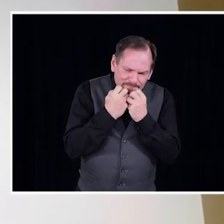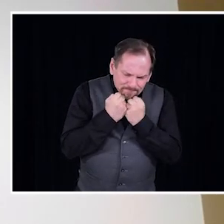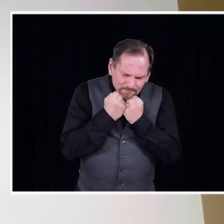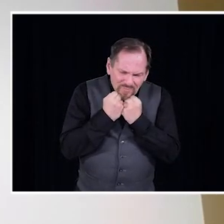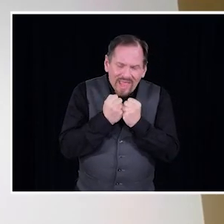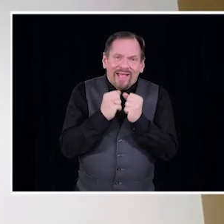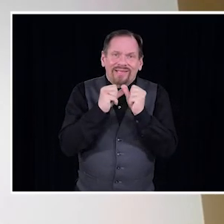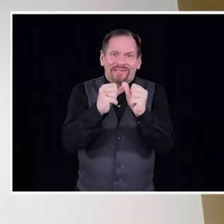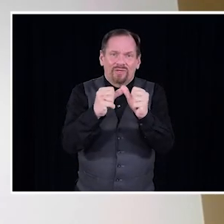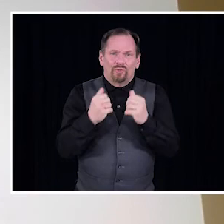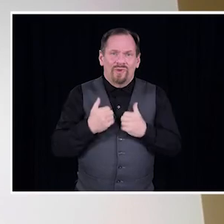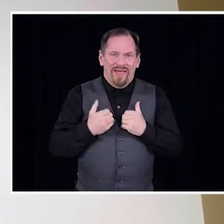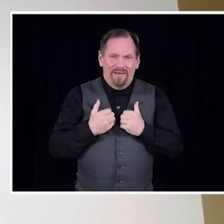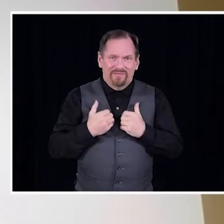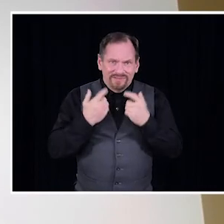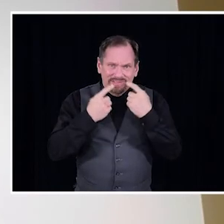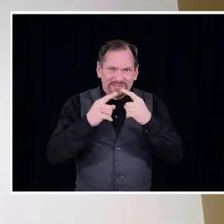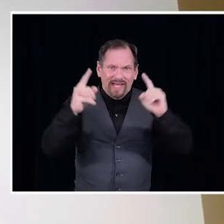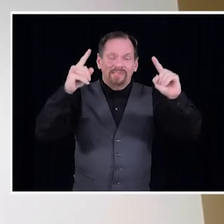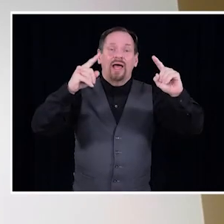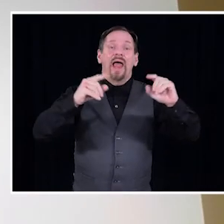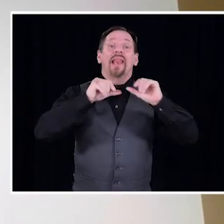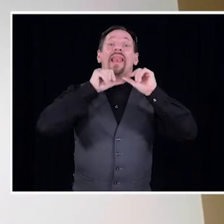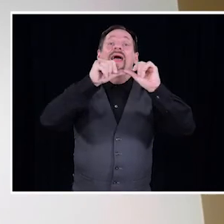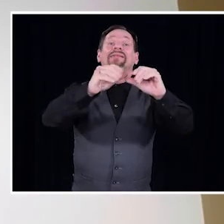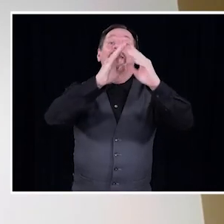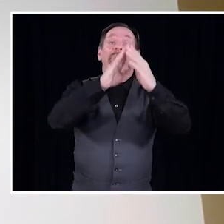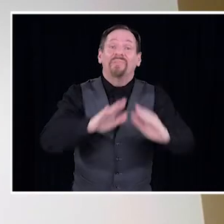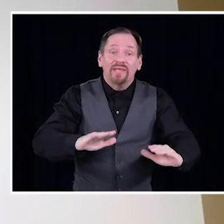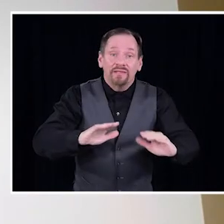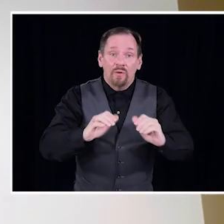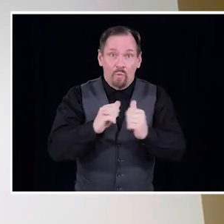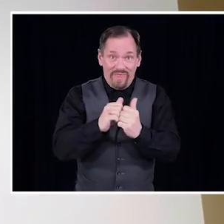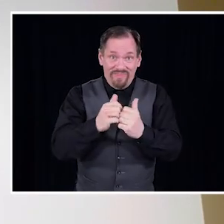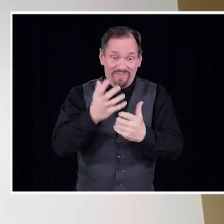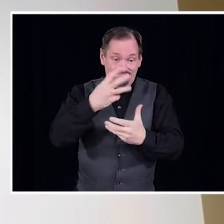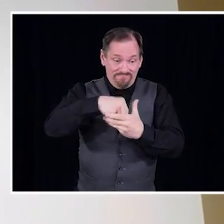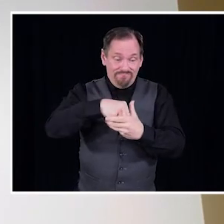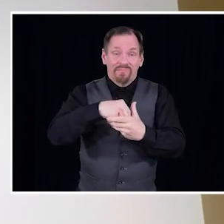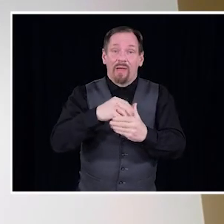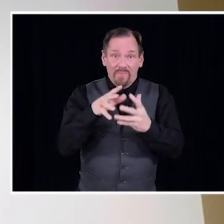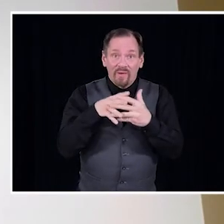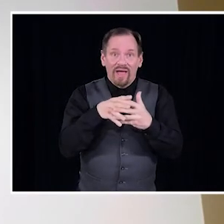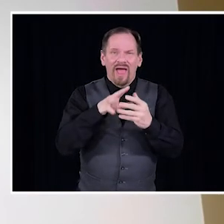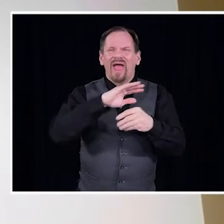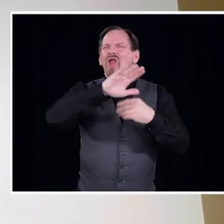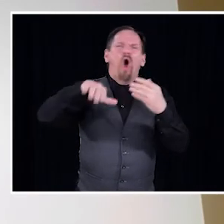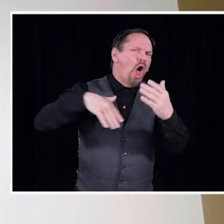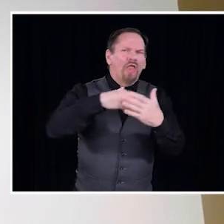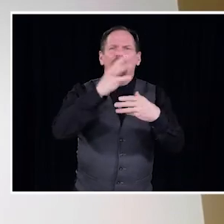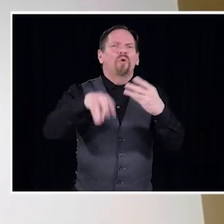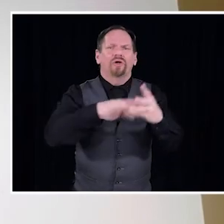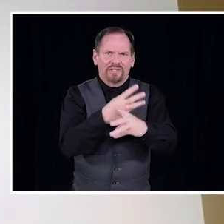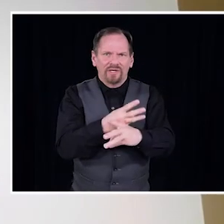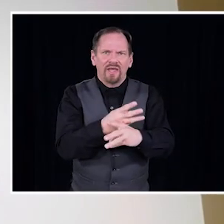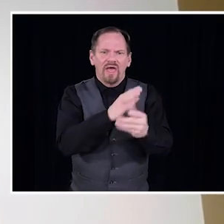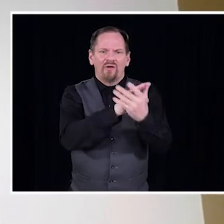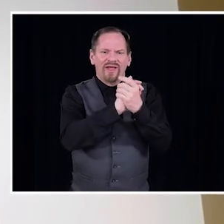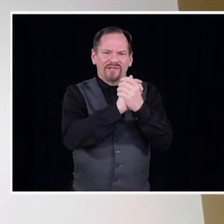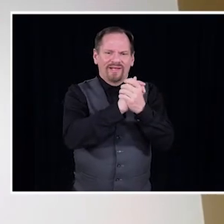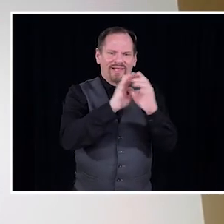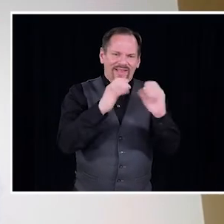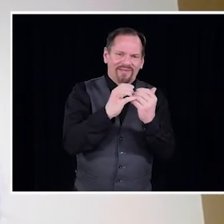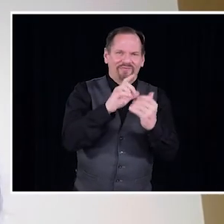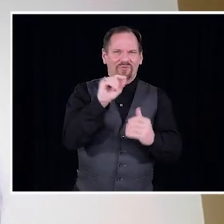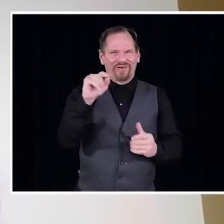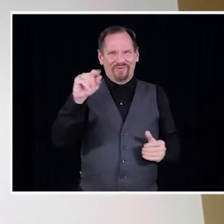a just and lasting peace among ourselves and with all nations. Congratulations, class of 2020,